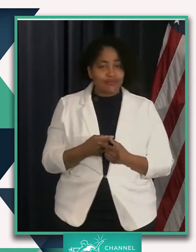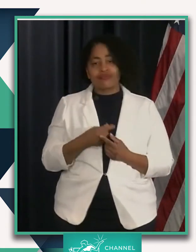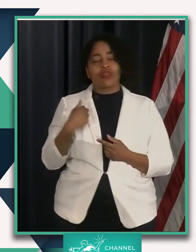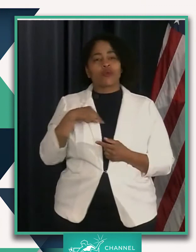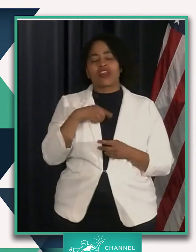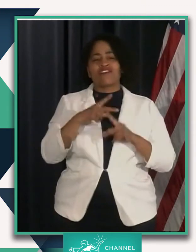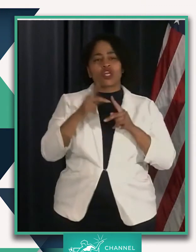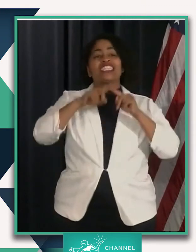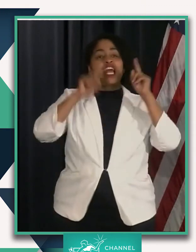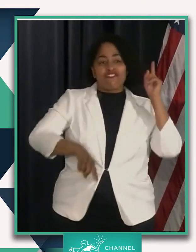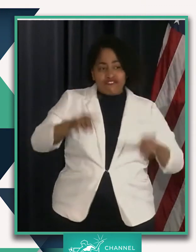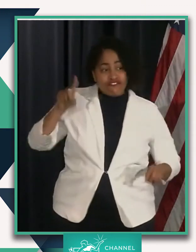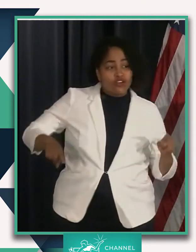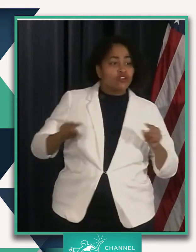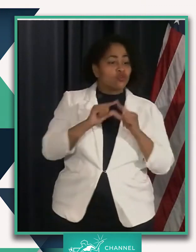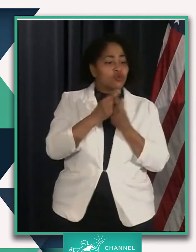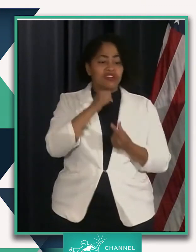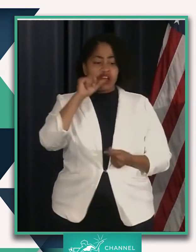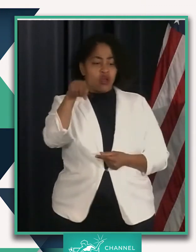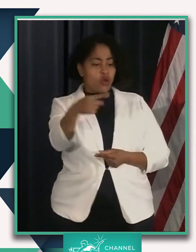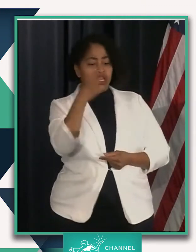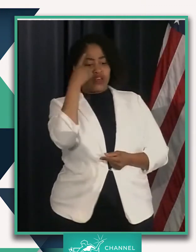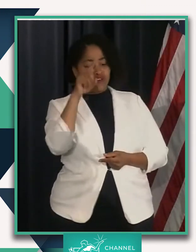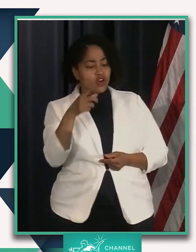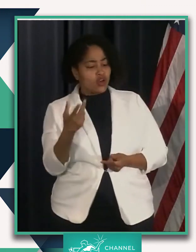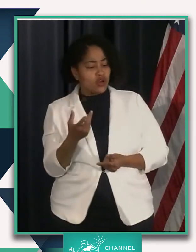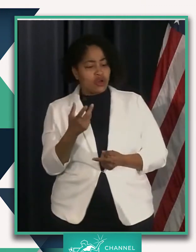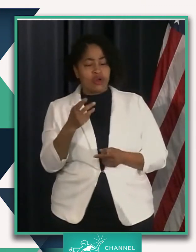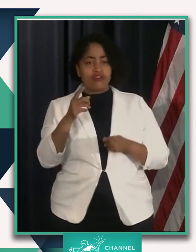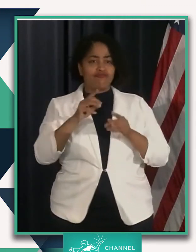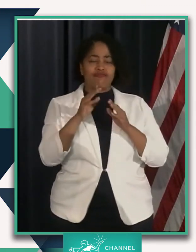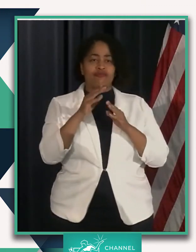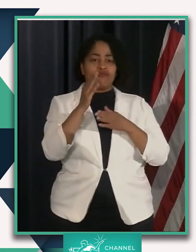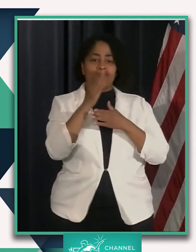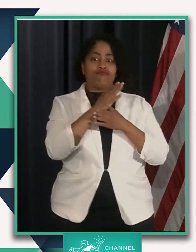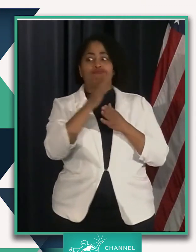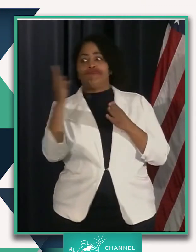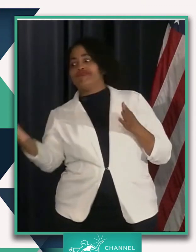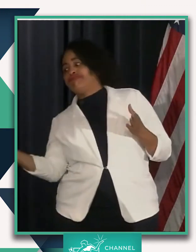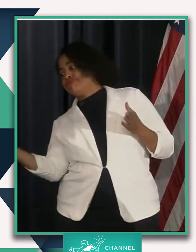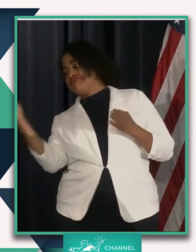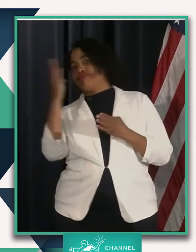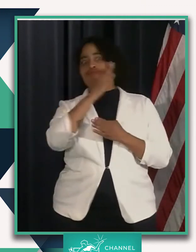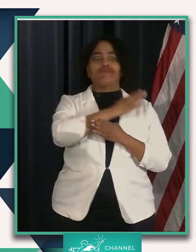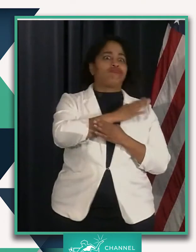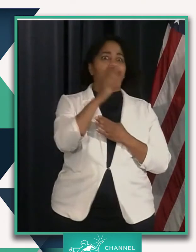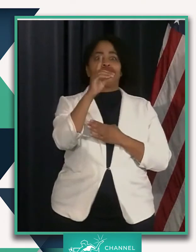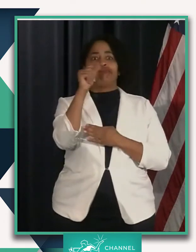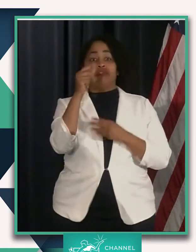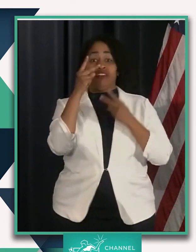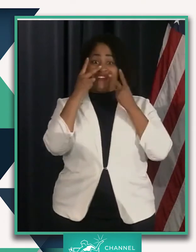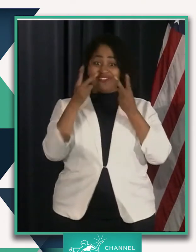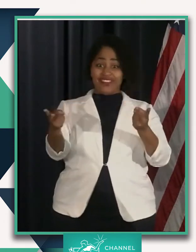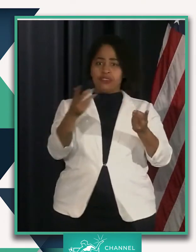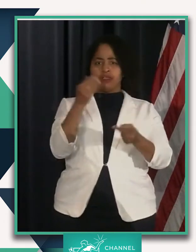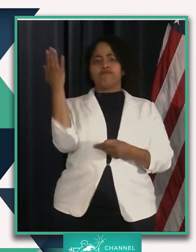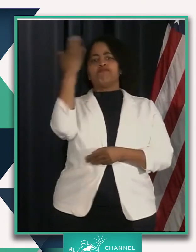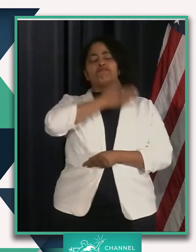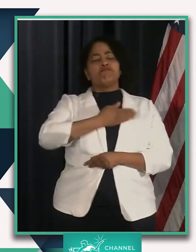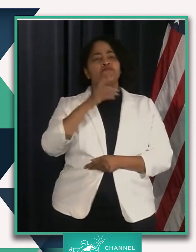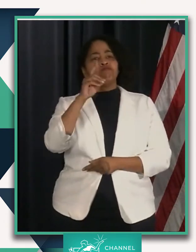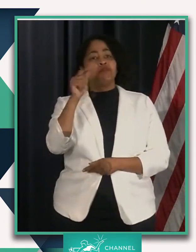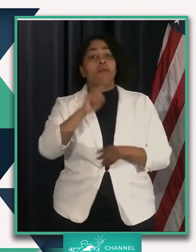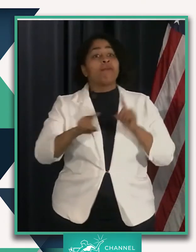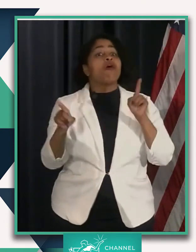very diverse group, not only in terms of a wide variety of disabilities, both visible and invisible,